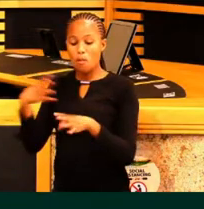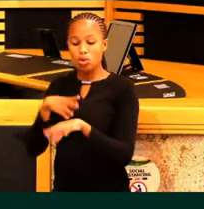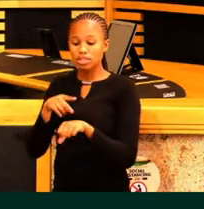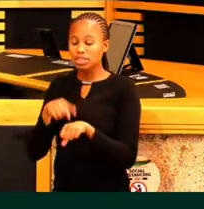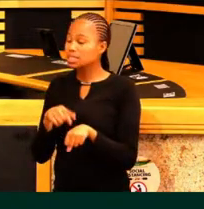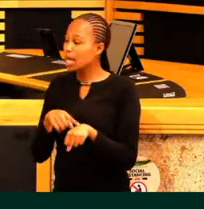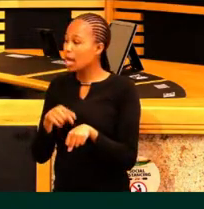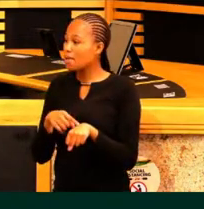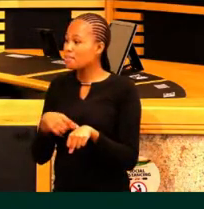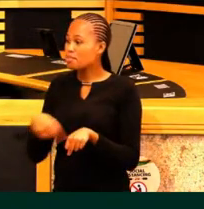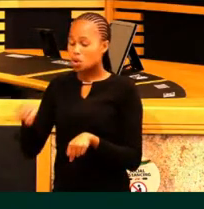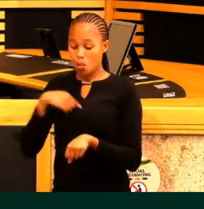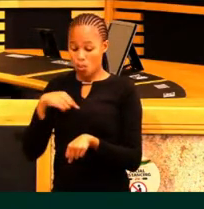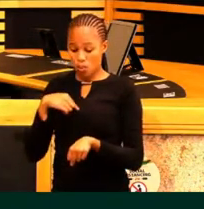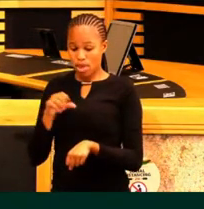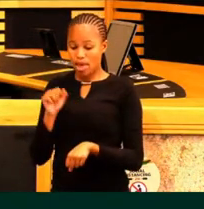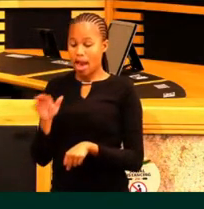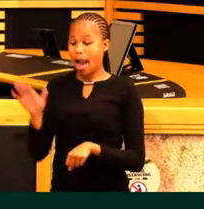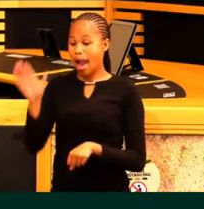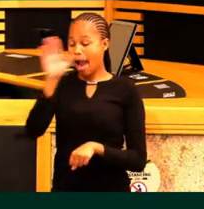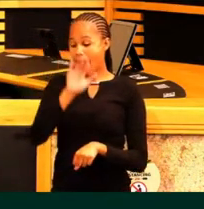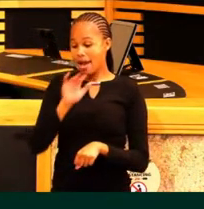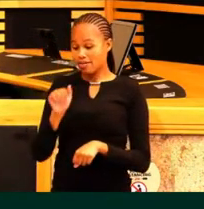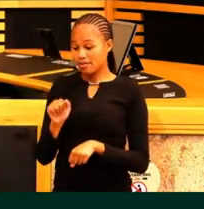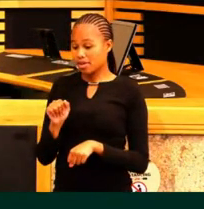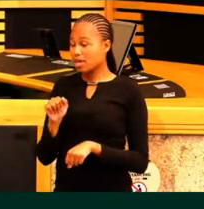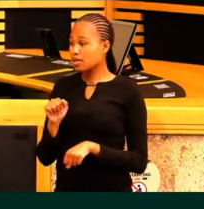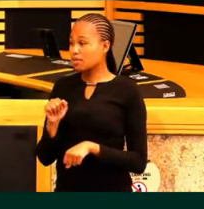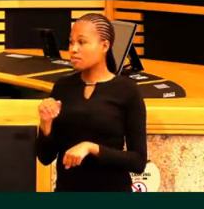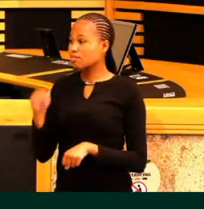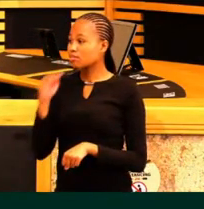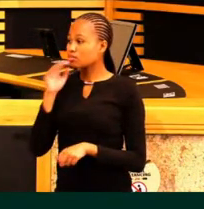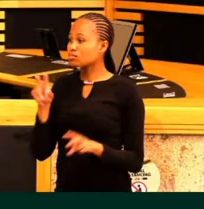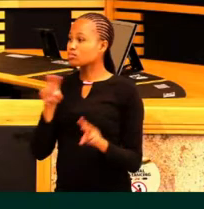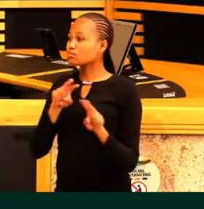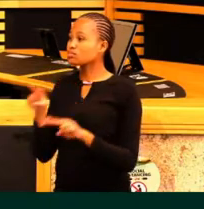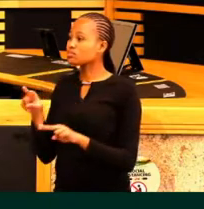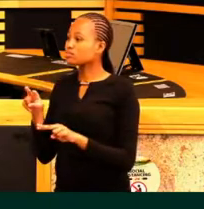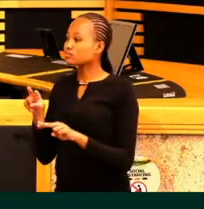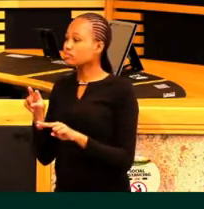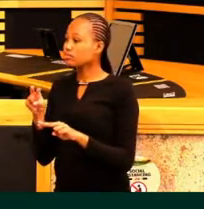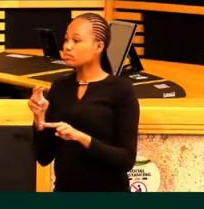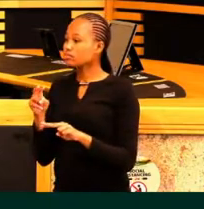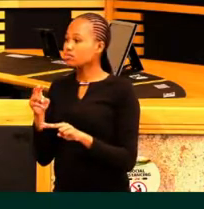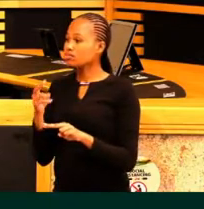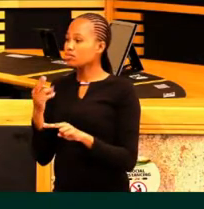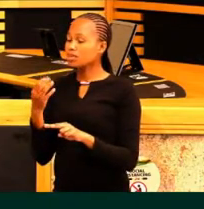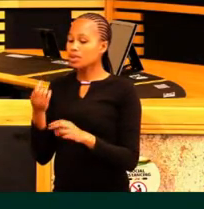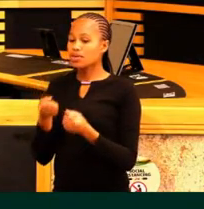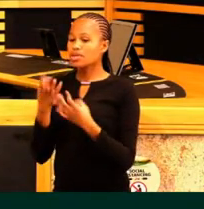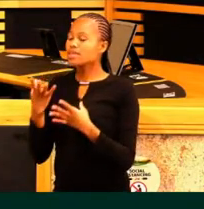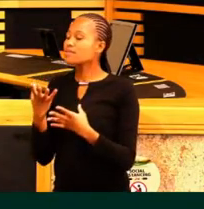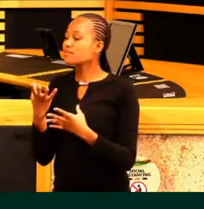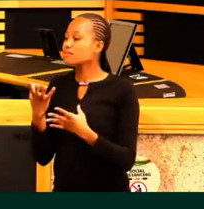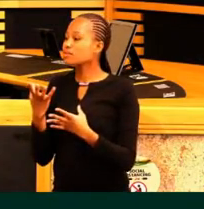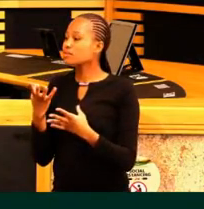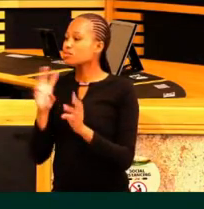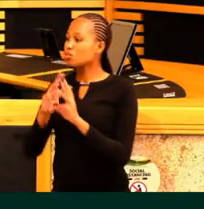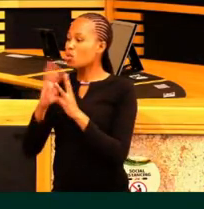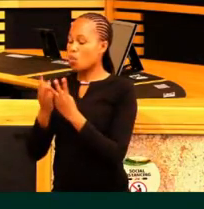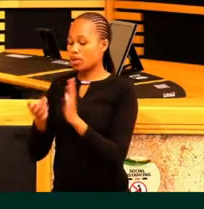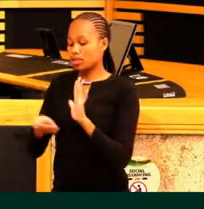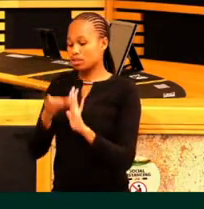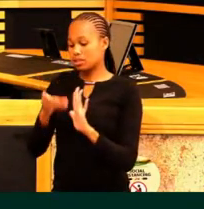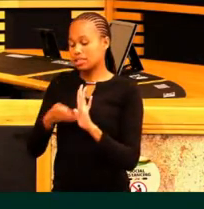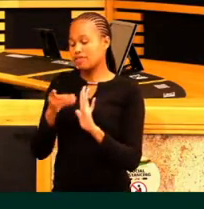uh we as Africa we usually are being regarded as the consumers of the product that are being produced by um the well-developed